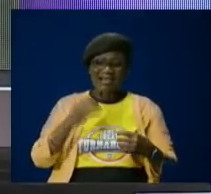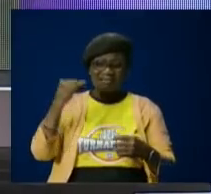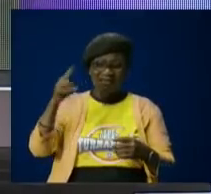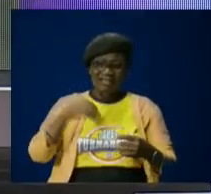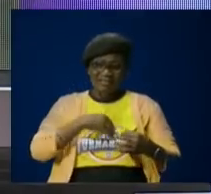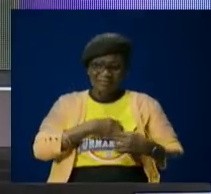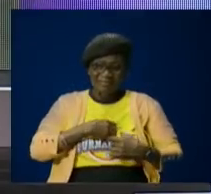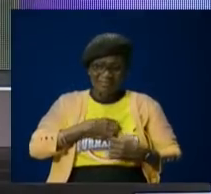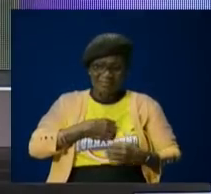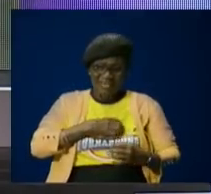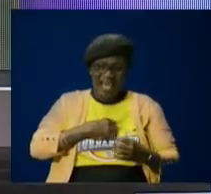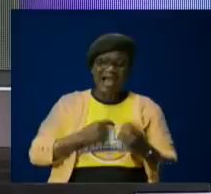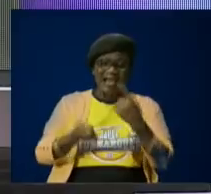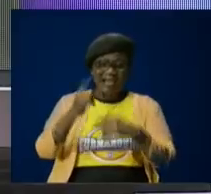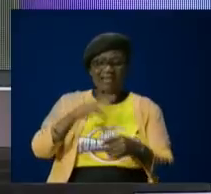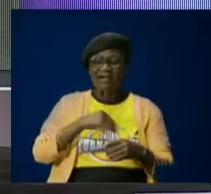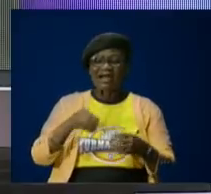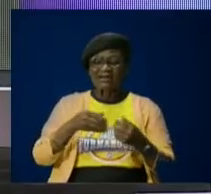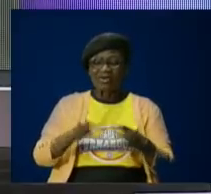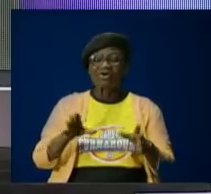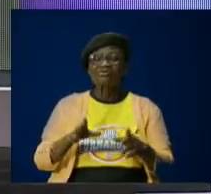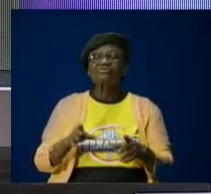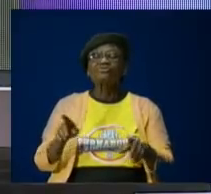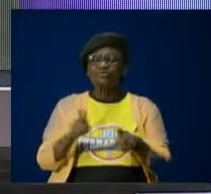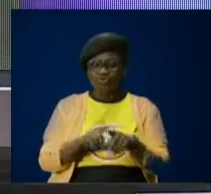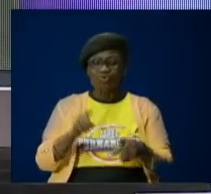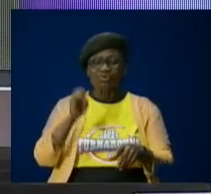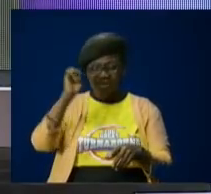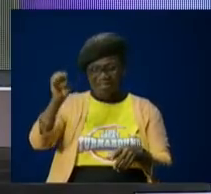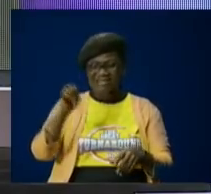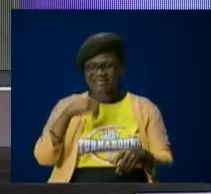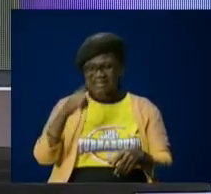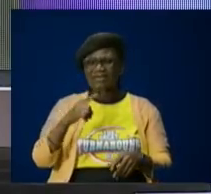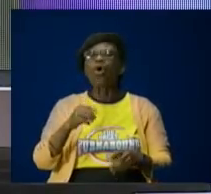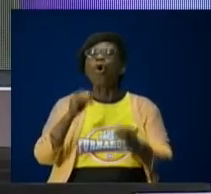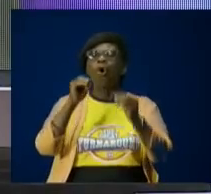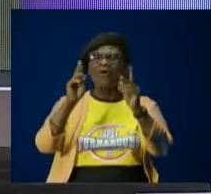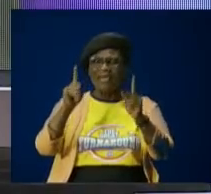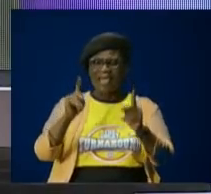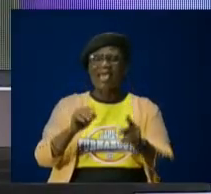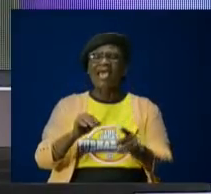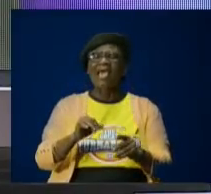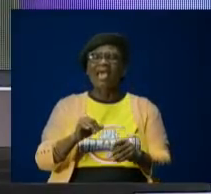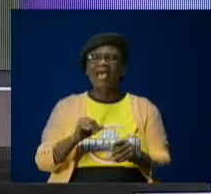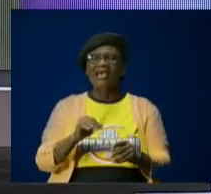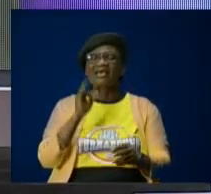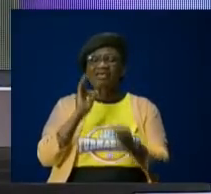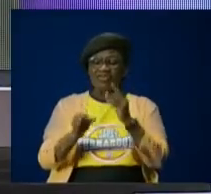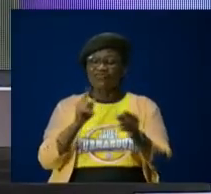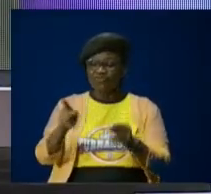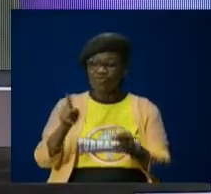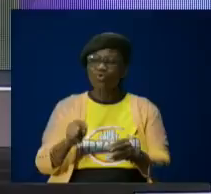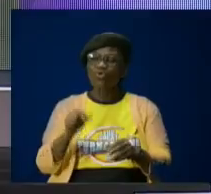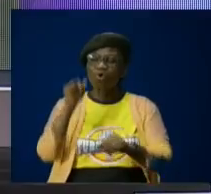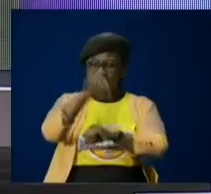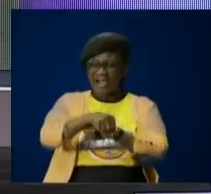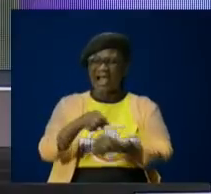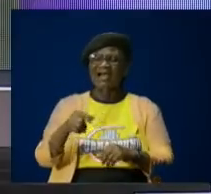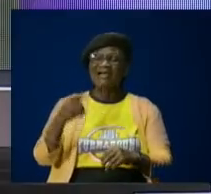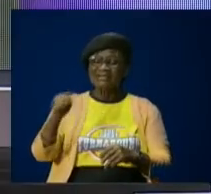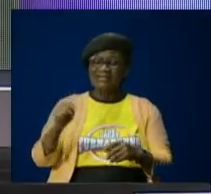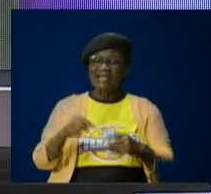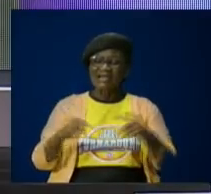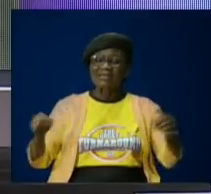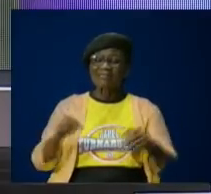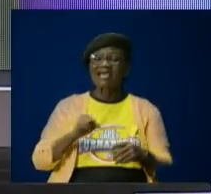So he said, all right, I know what I will do. If you get close to this enemy I'm sending, and you are punching them to death, I will send